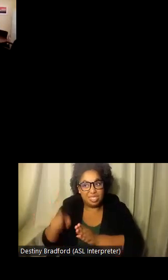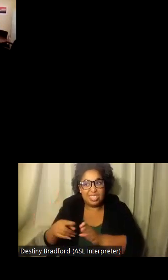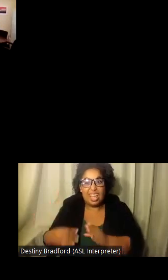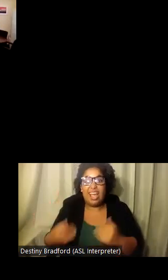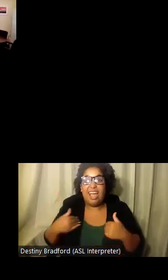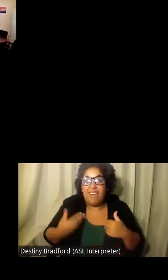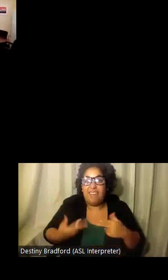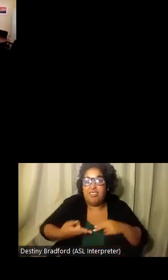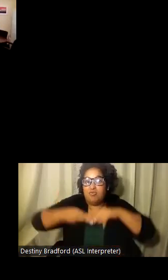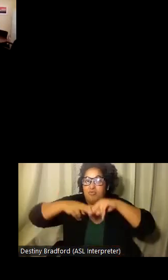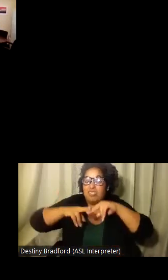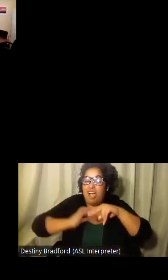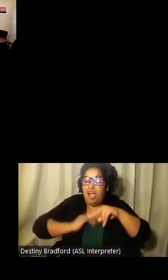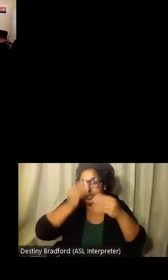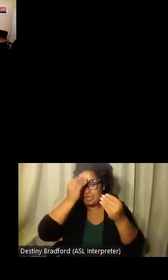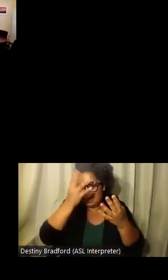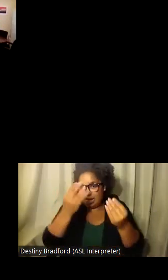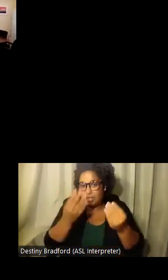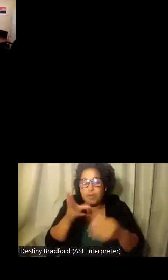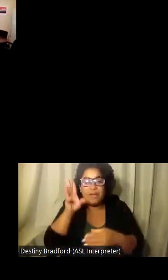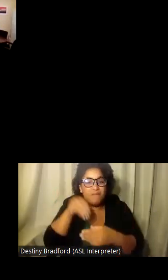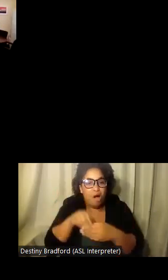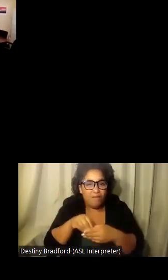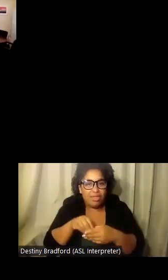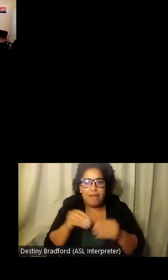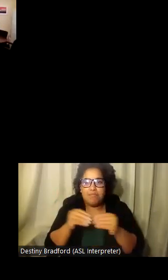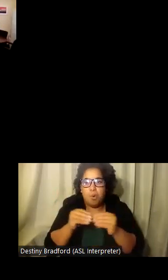to participate meaningfully in that opportunity.